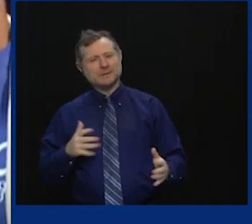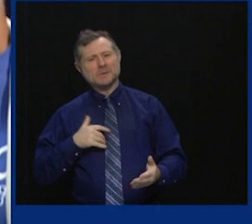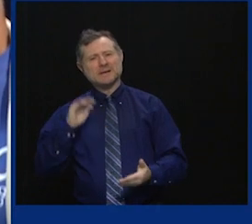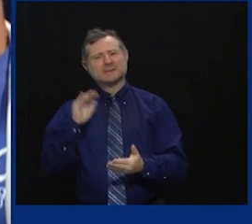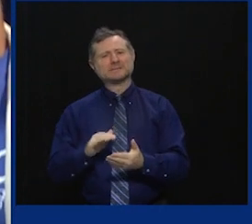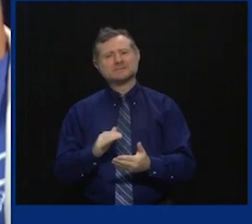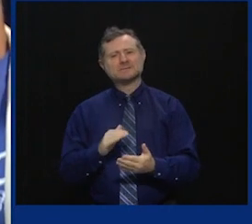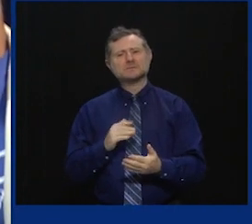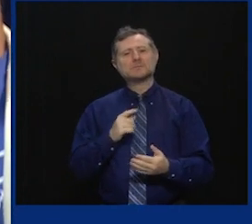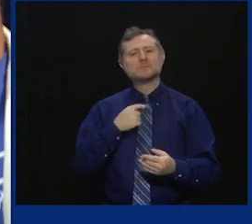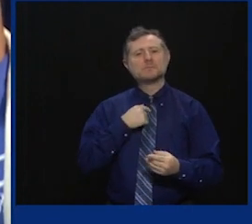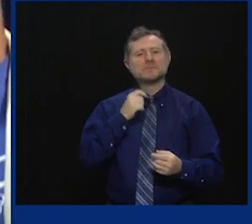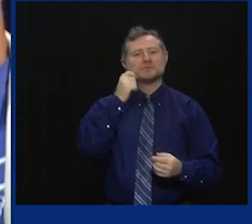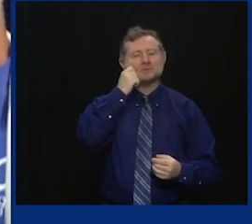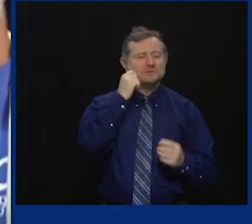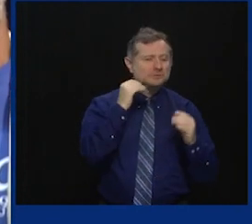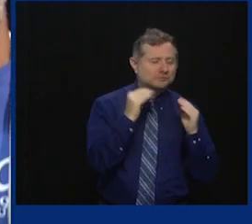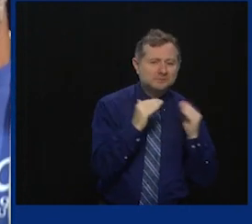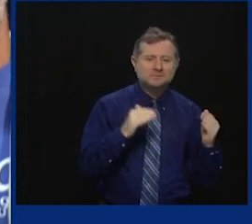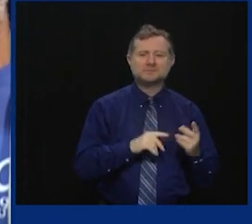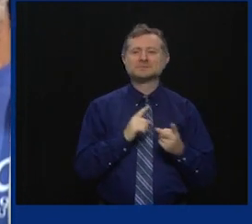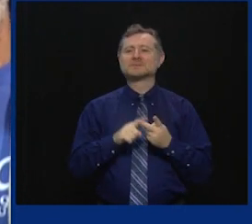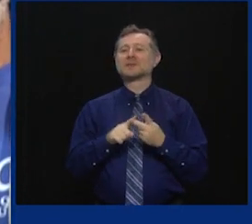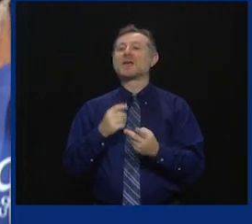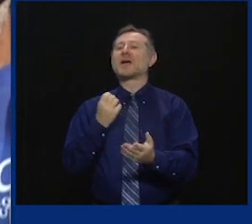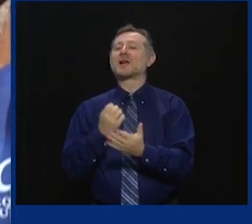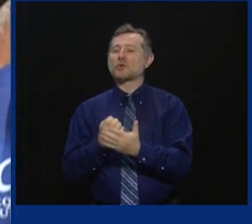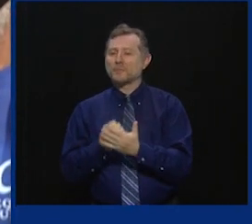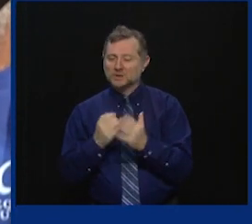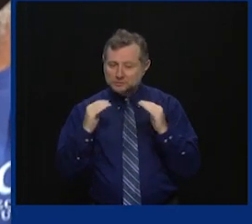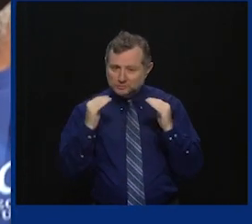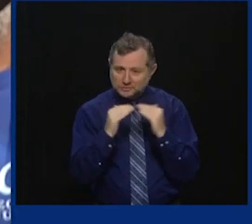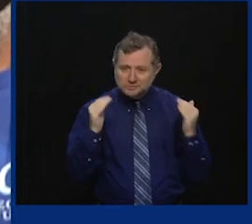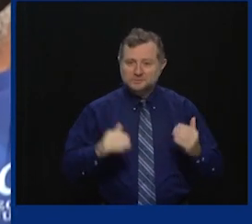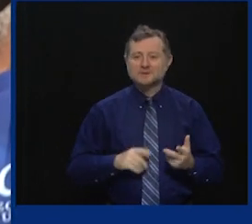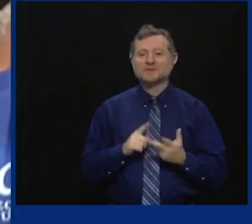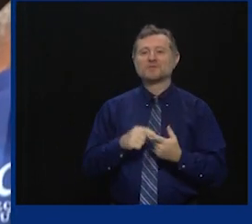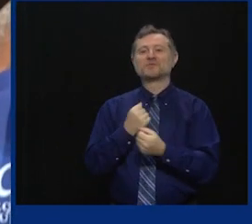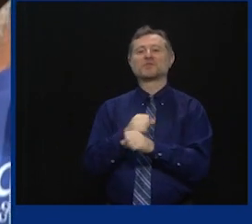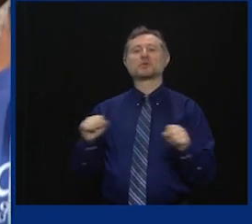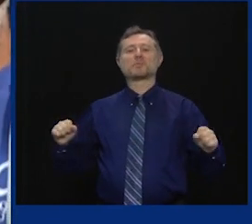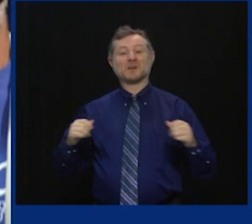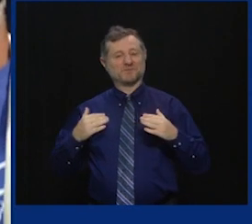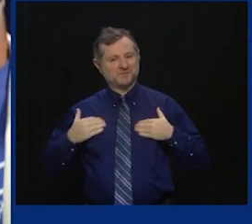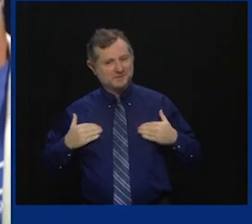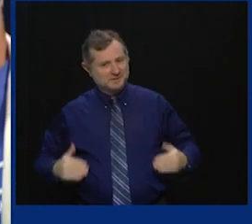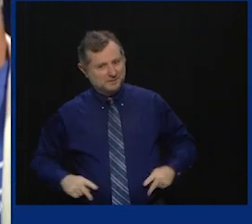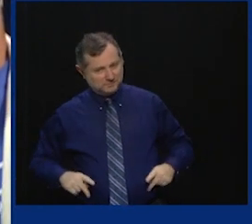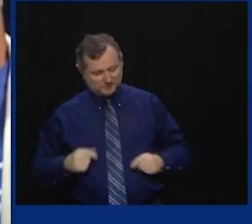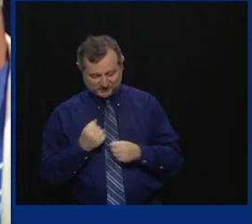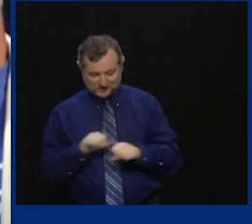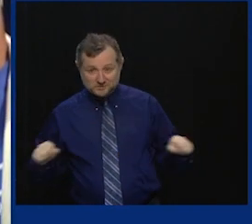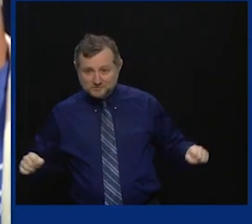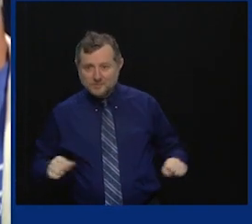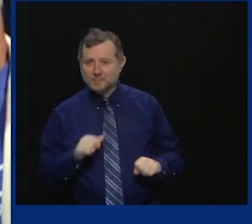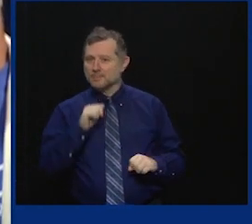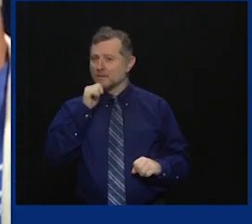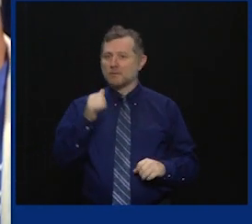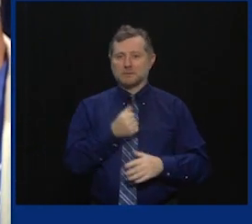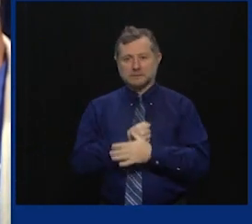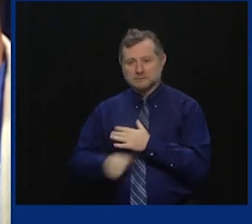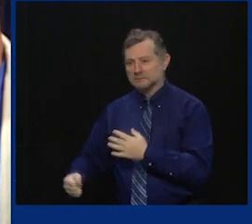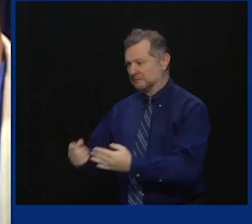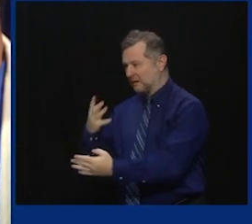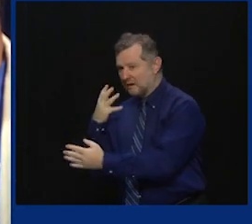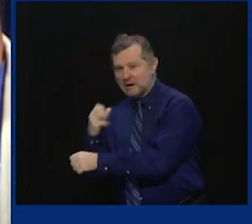economic justice, and it's about freedom. It's about the physical freedom of not locking people up for things that are not